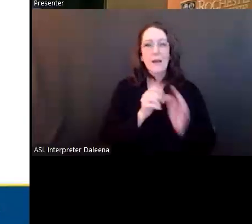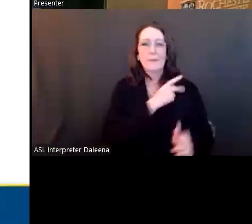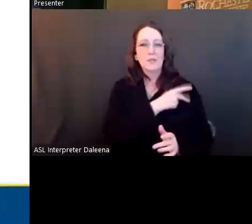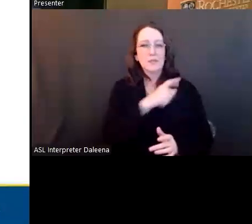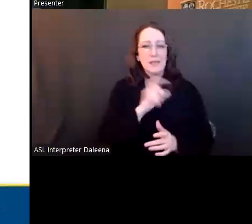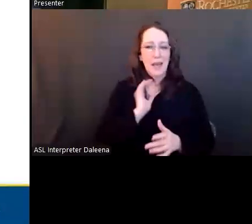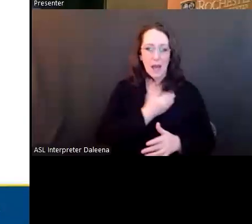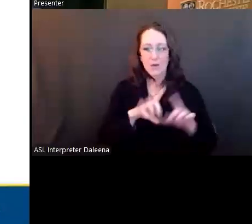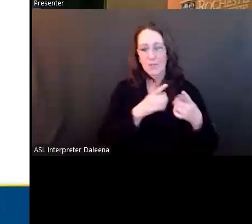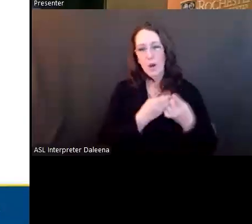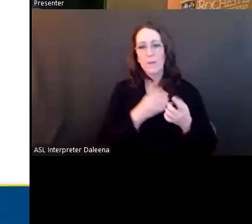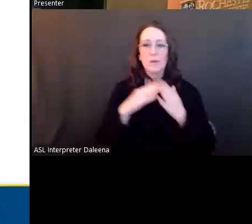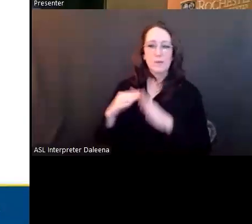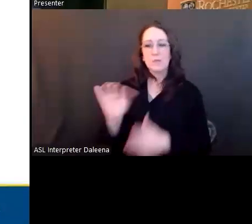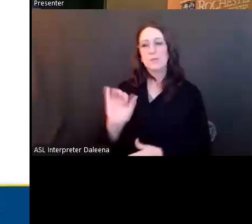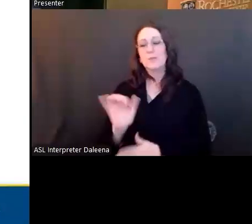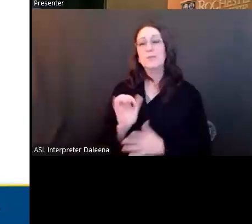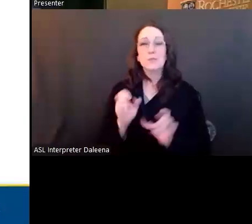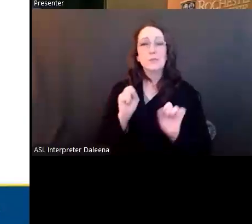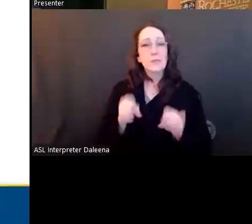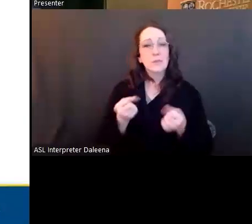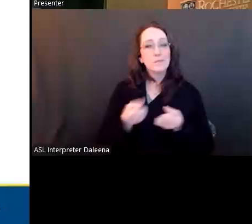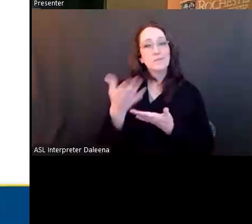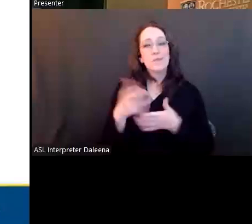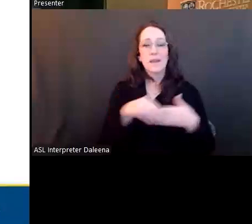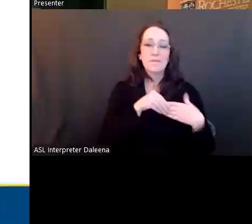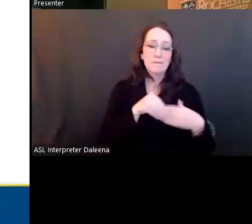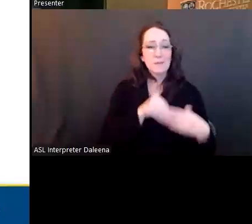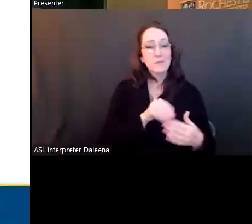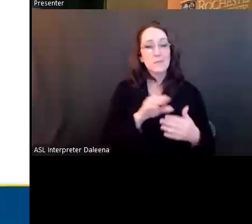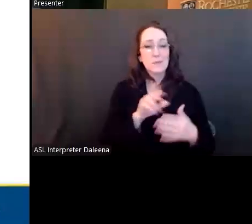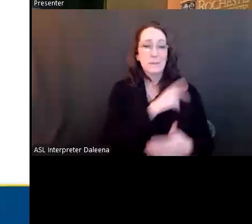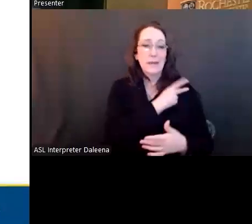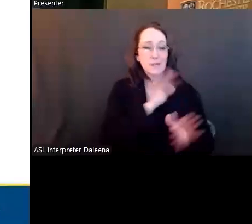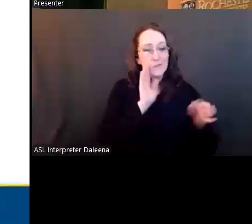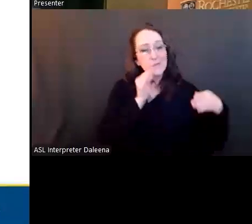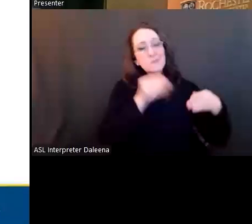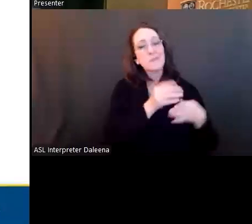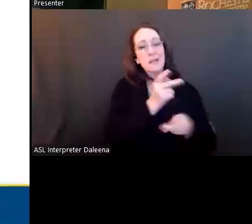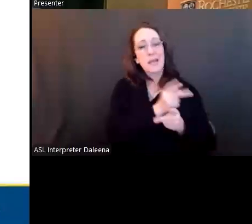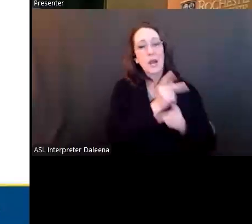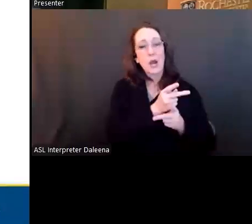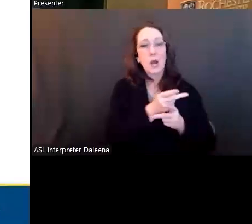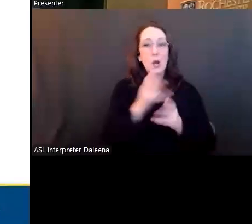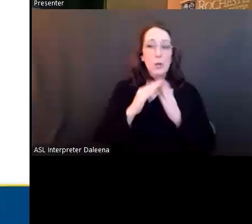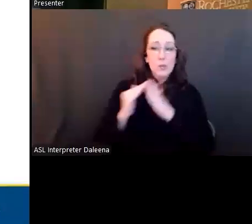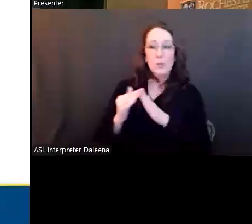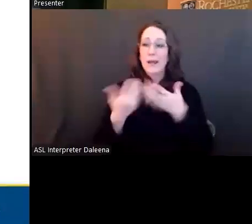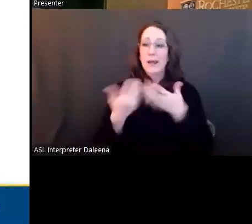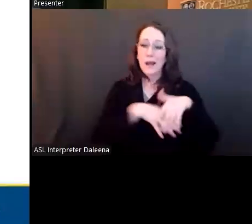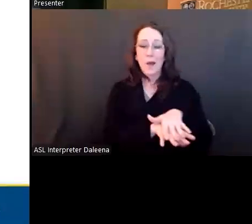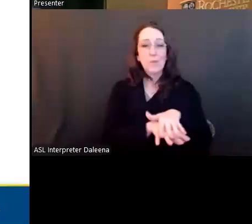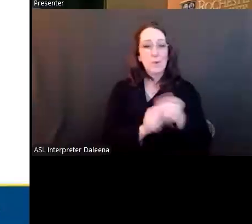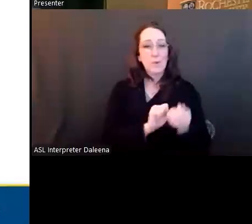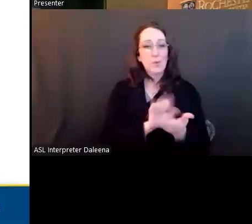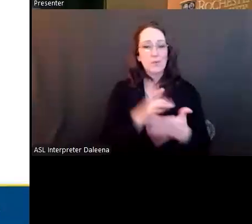department and our community and be able to provide flexible patient-centered care through a community-based and hybrid approach. We're really excited